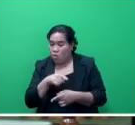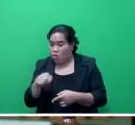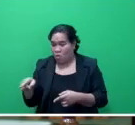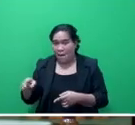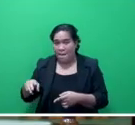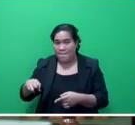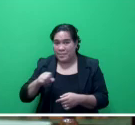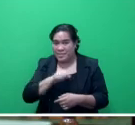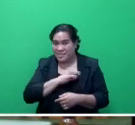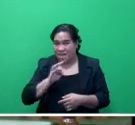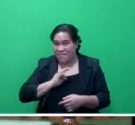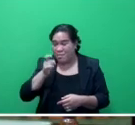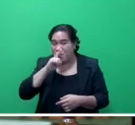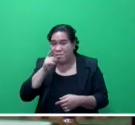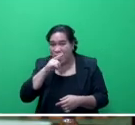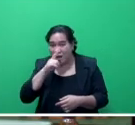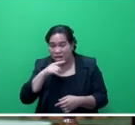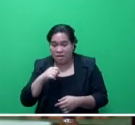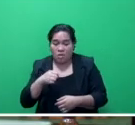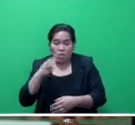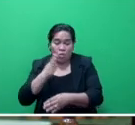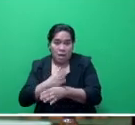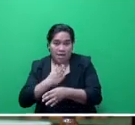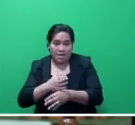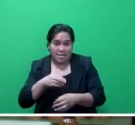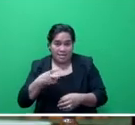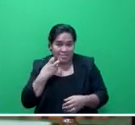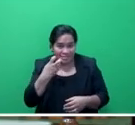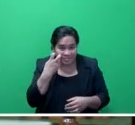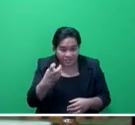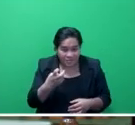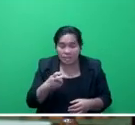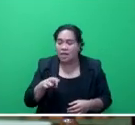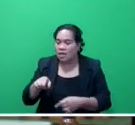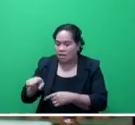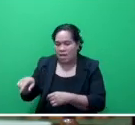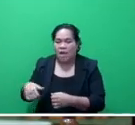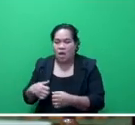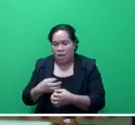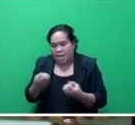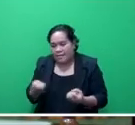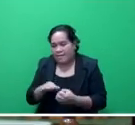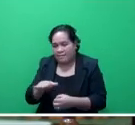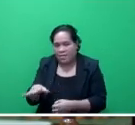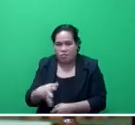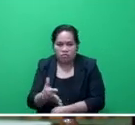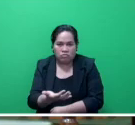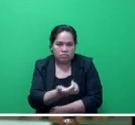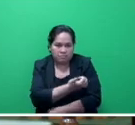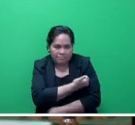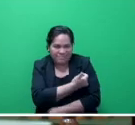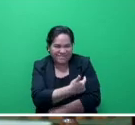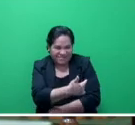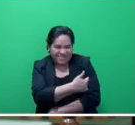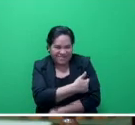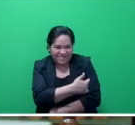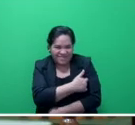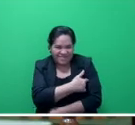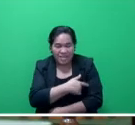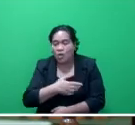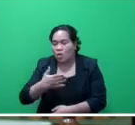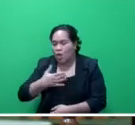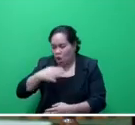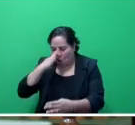operators to be vaccinated is a powerful show of what our cooperation can achieve. We have your back all the way towards your industry's